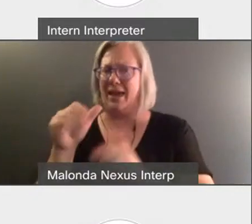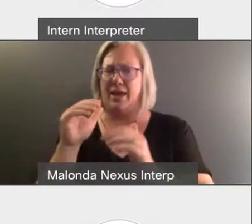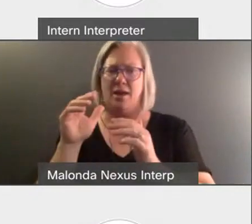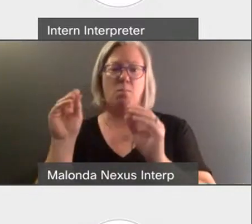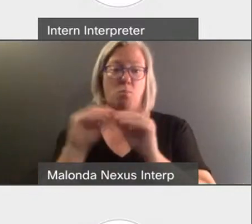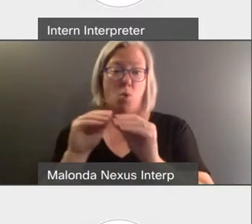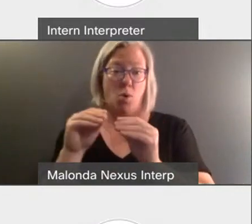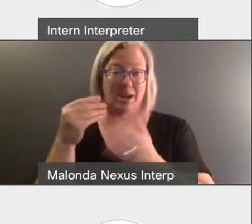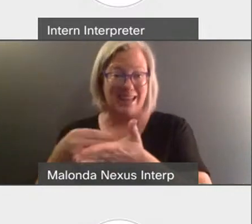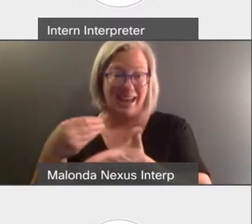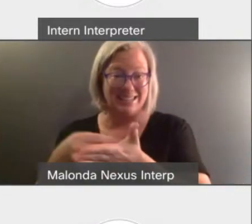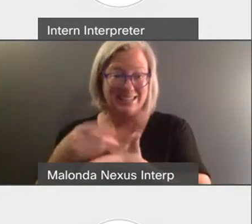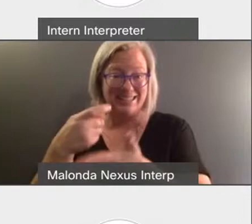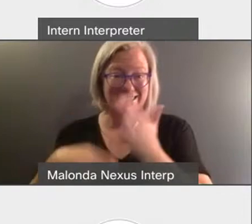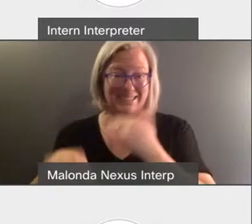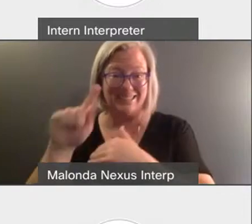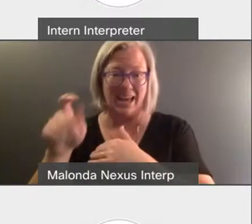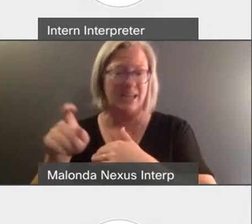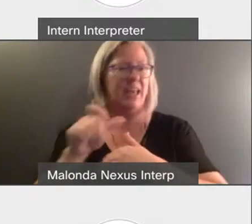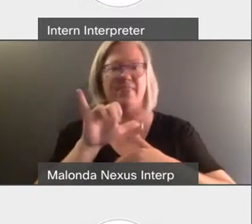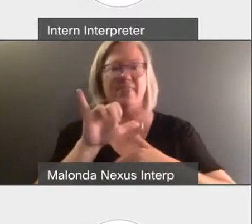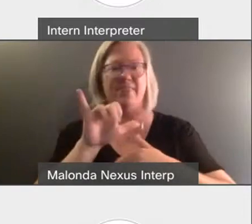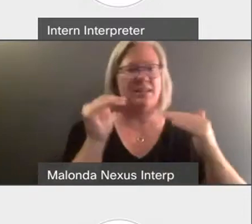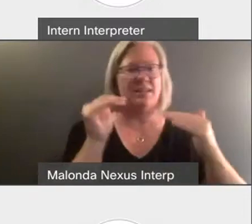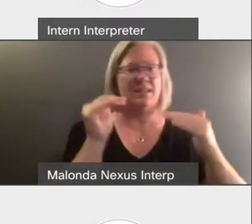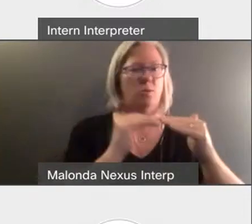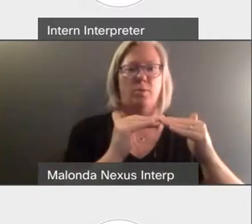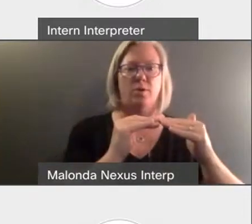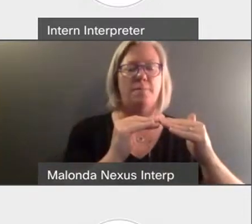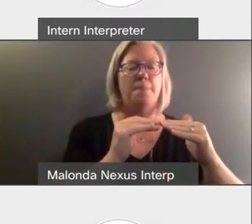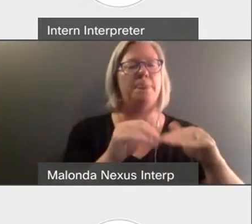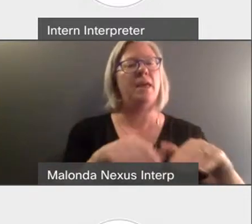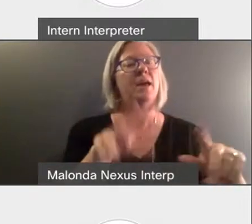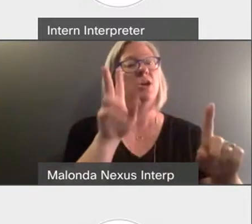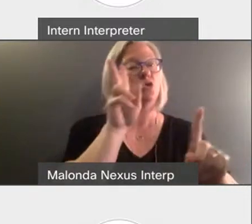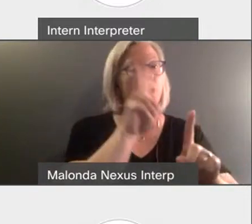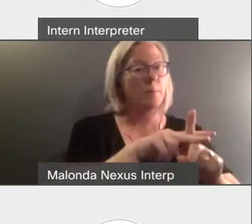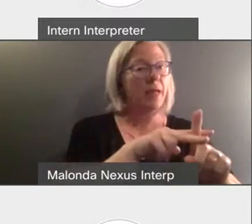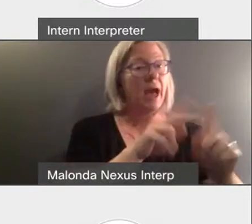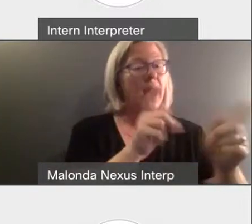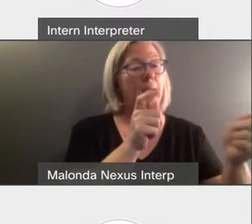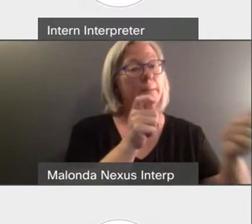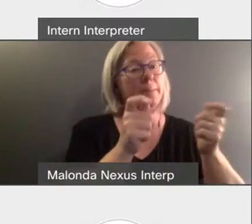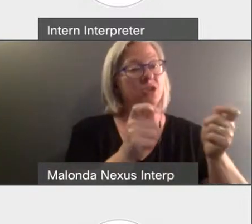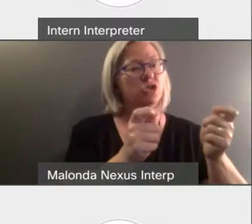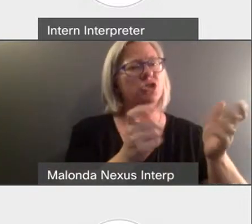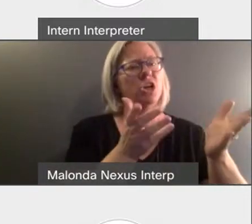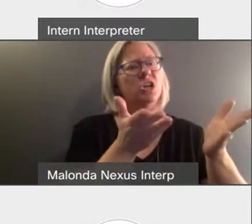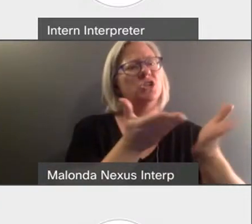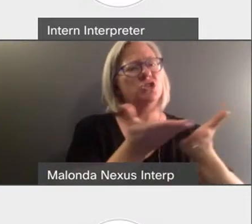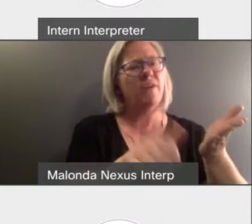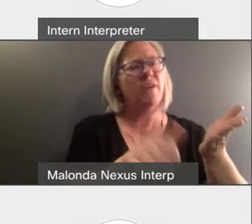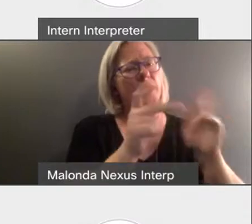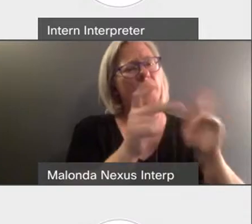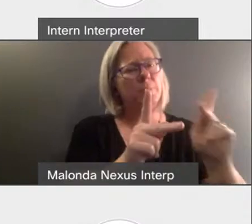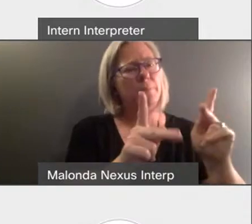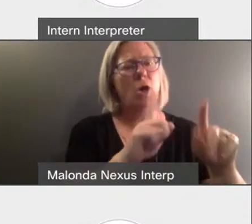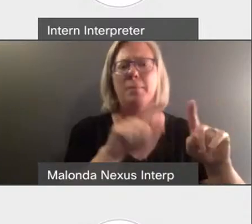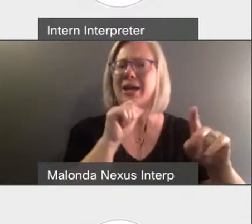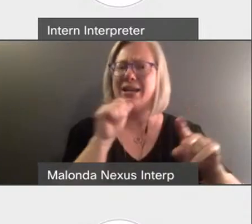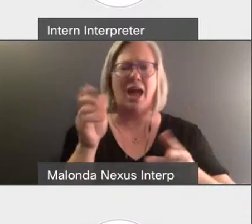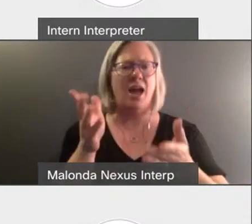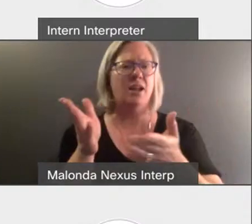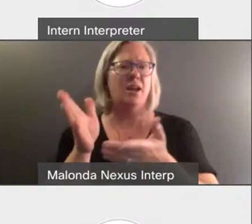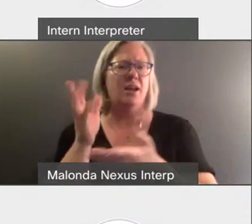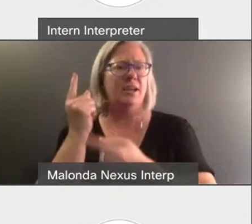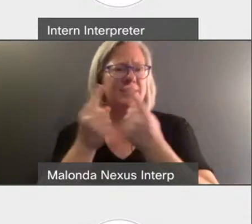equitable. To apply measures that are other-serving and not to consider those who voted for you